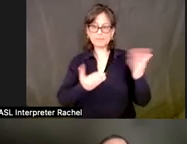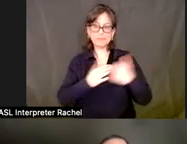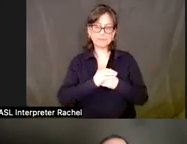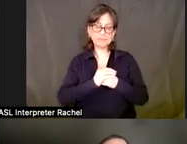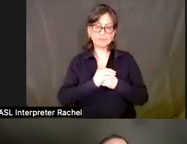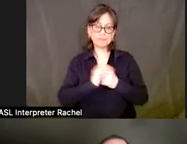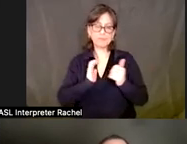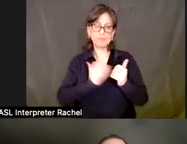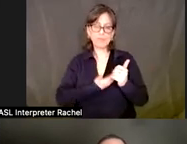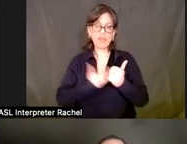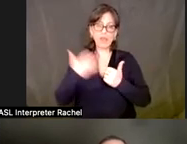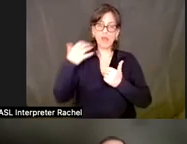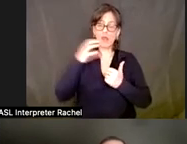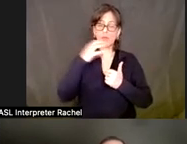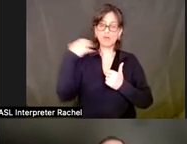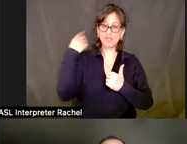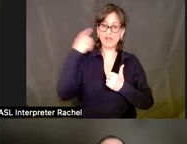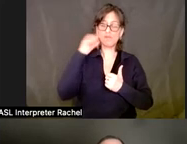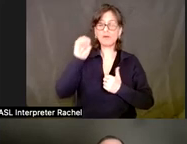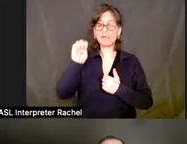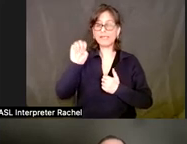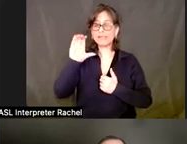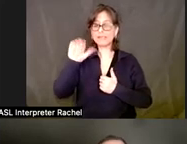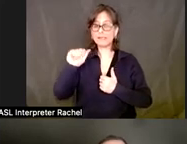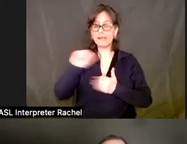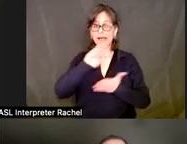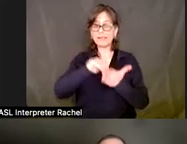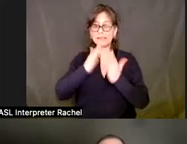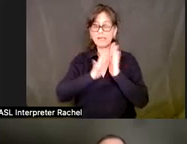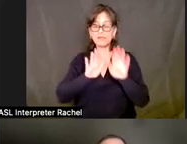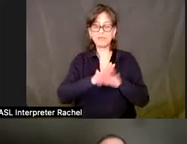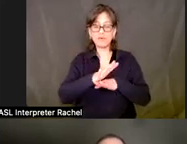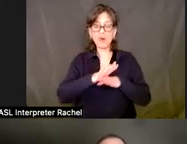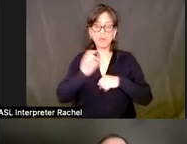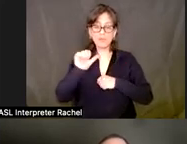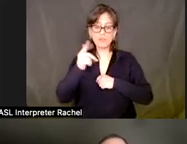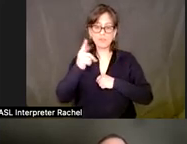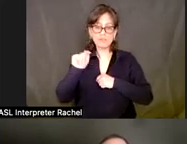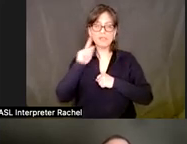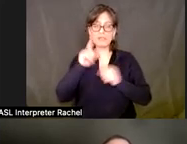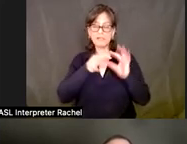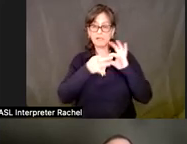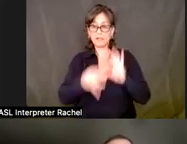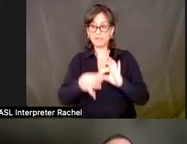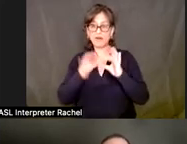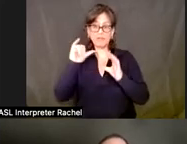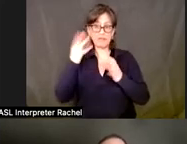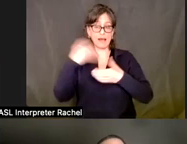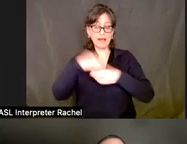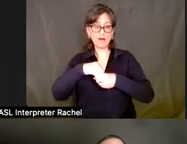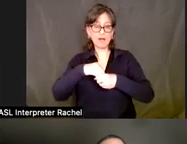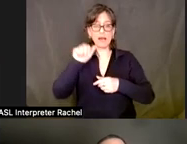for ECA Central Coast, which is the region that includes the area impacted by the San Simeon earthquake, are Anthony